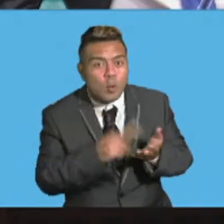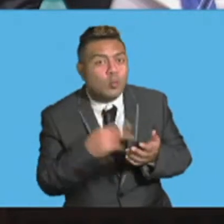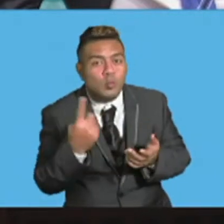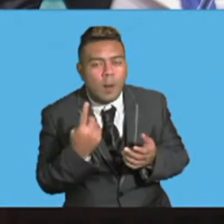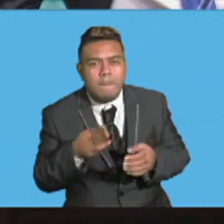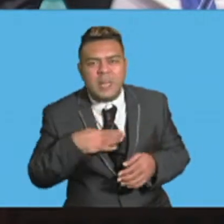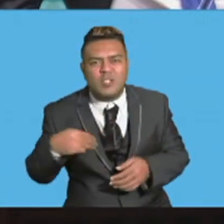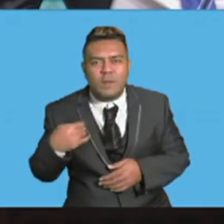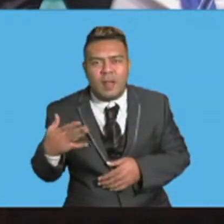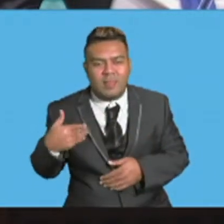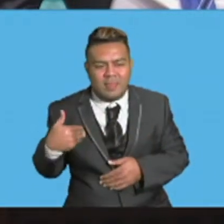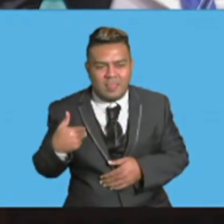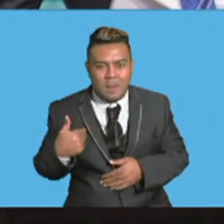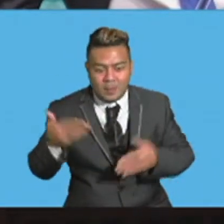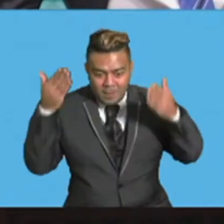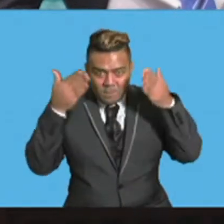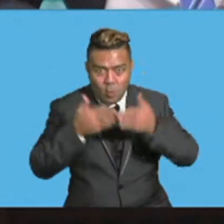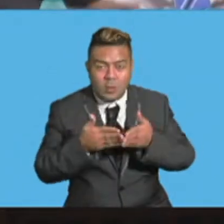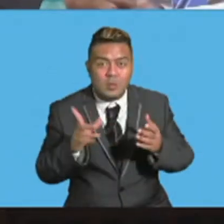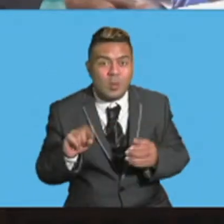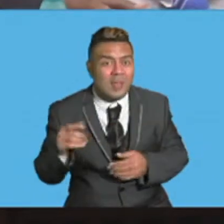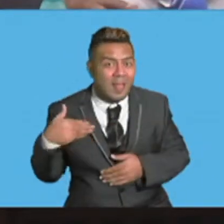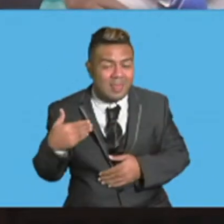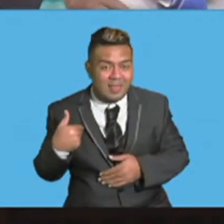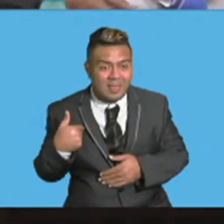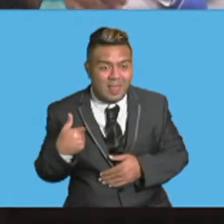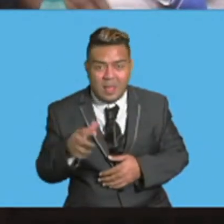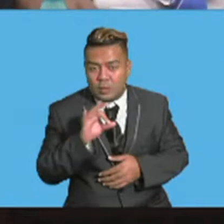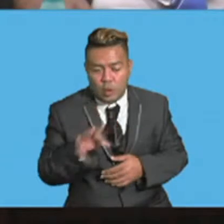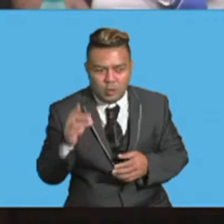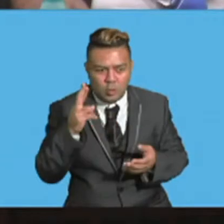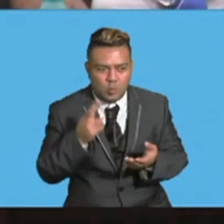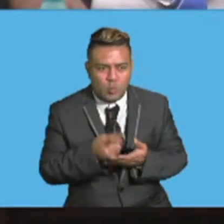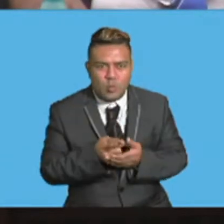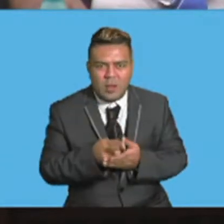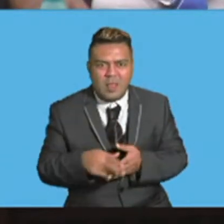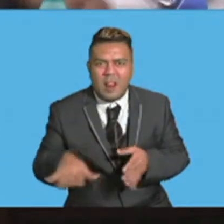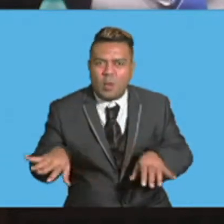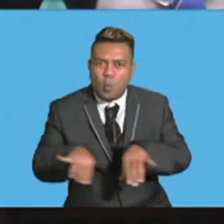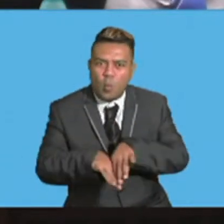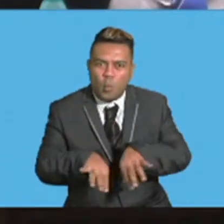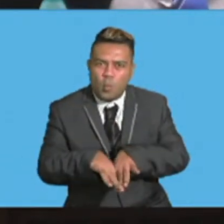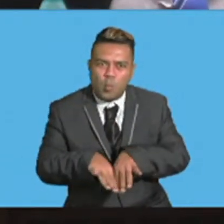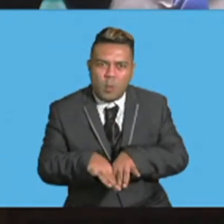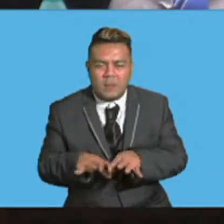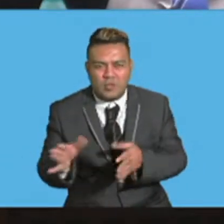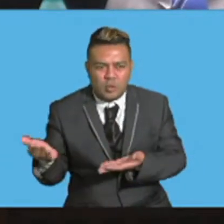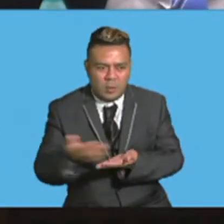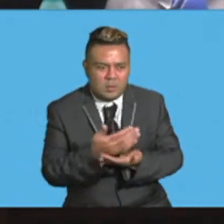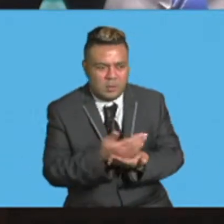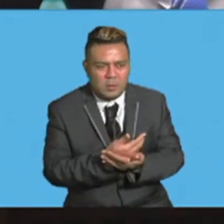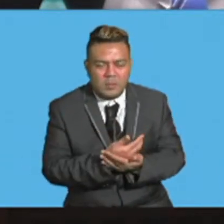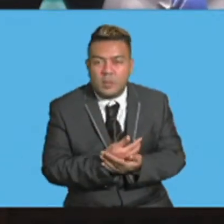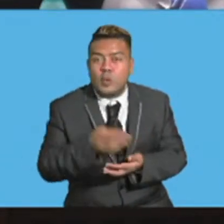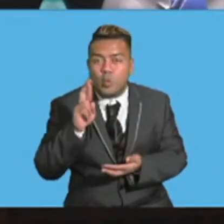And Ministry of Health, because their focus was health and not really garbage collection, so rural areas were not well